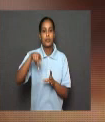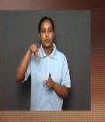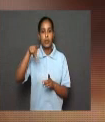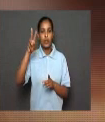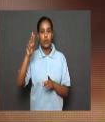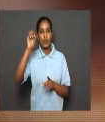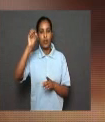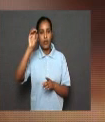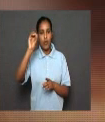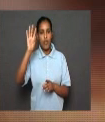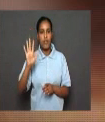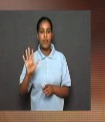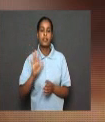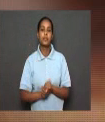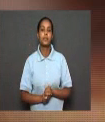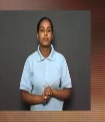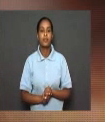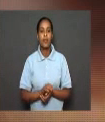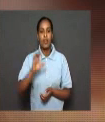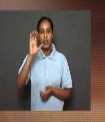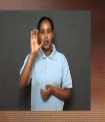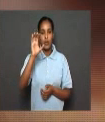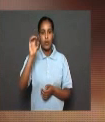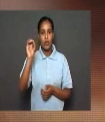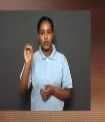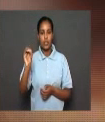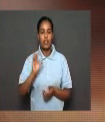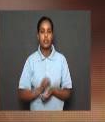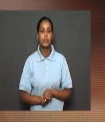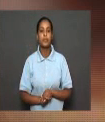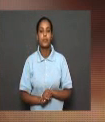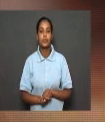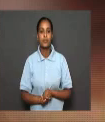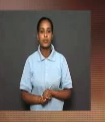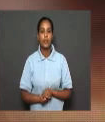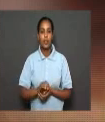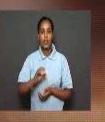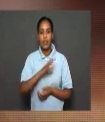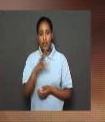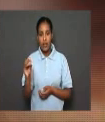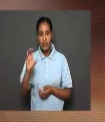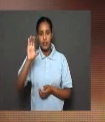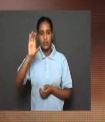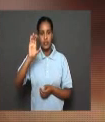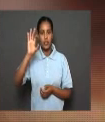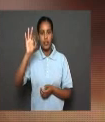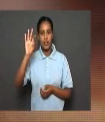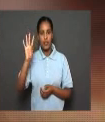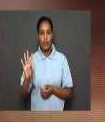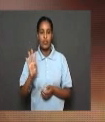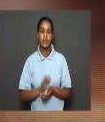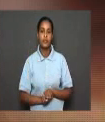diphosphorus pentoxide, carbon monoxide, and carbon